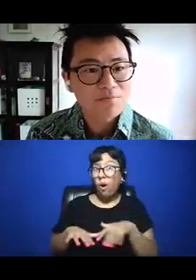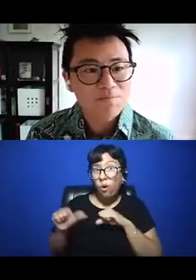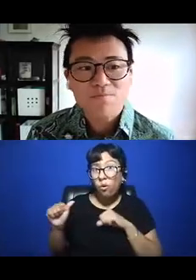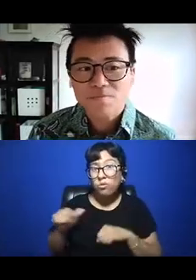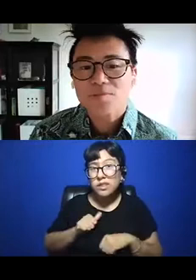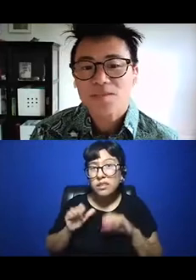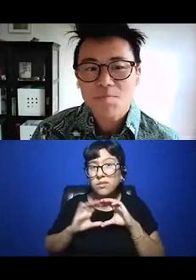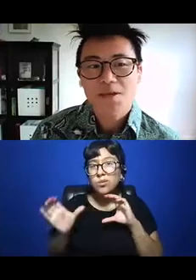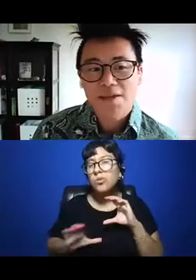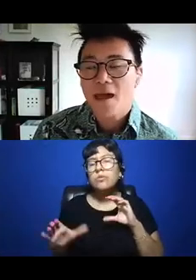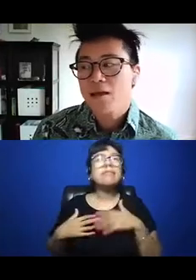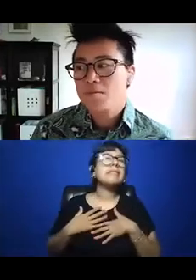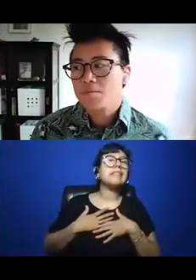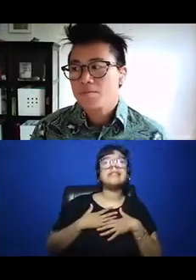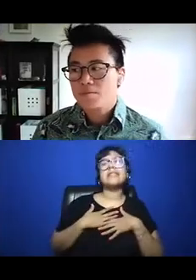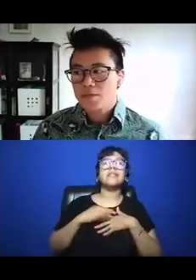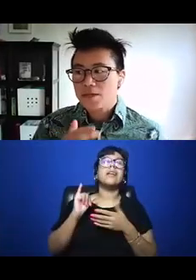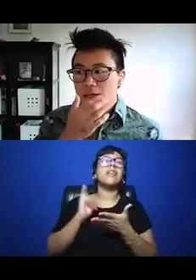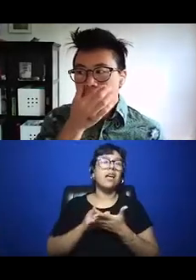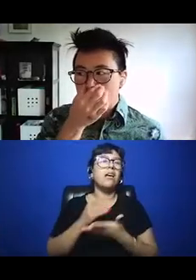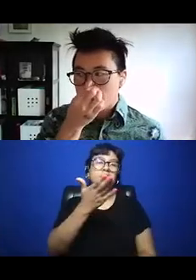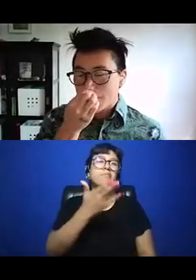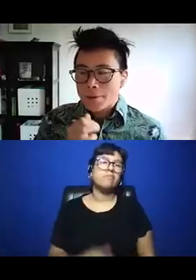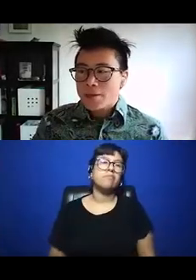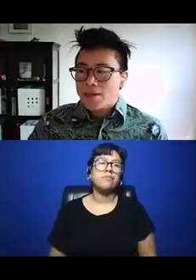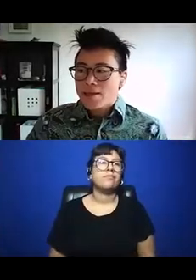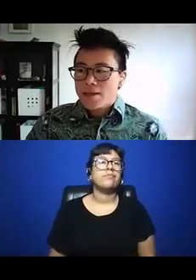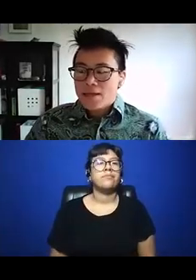meetings, something like that.